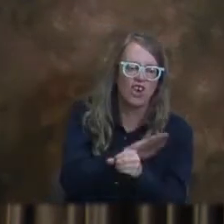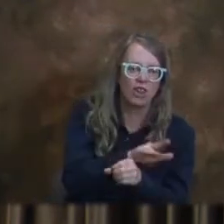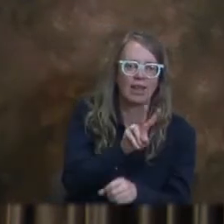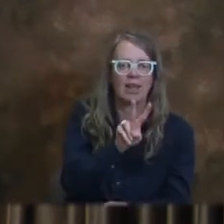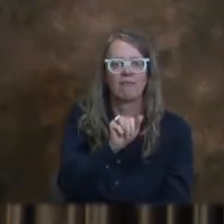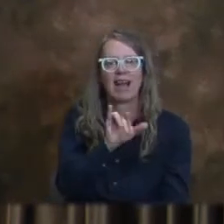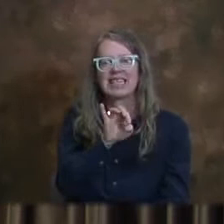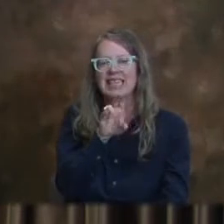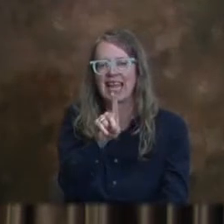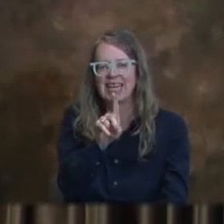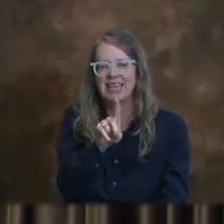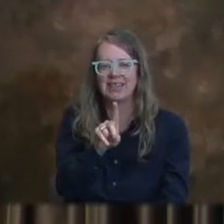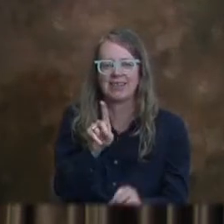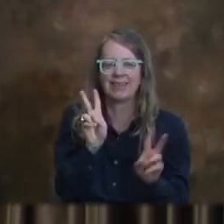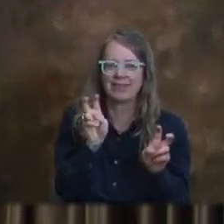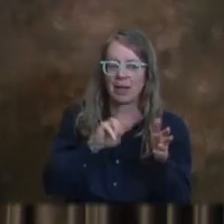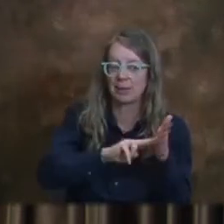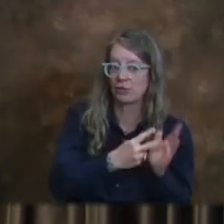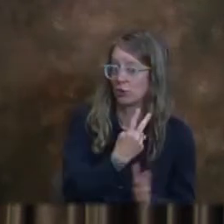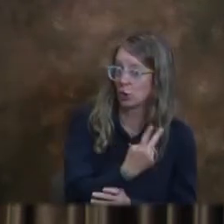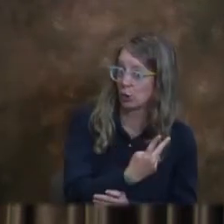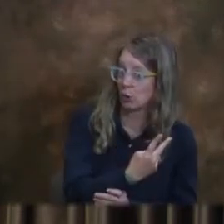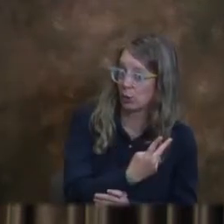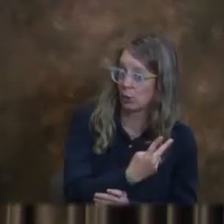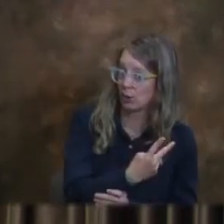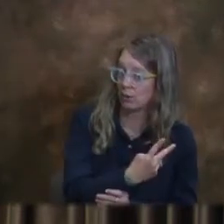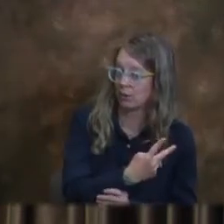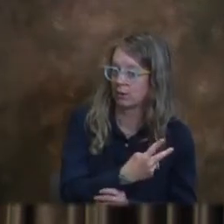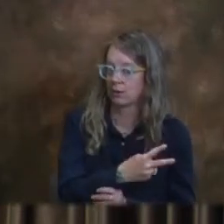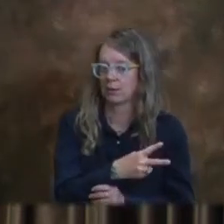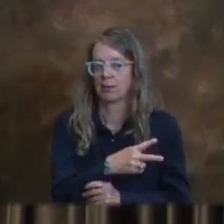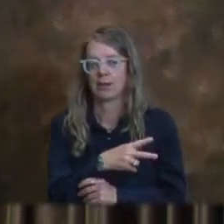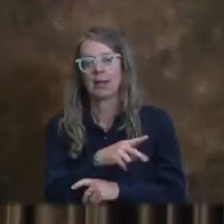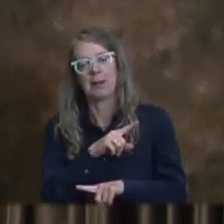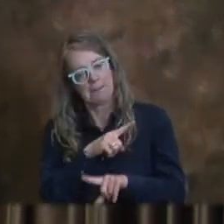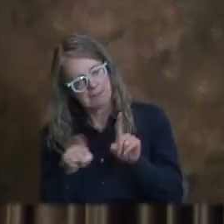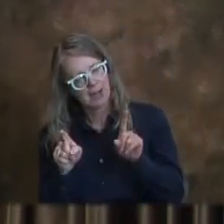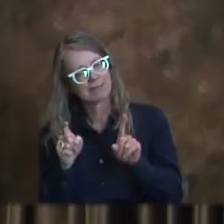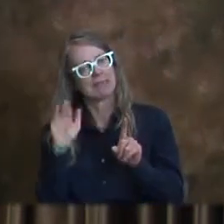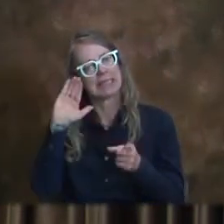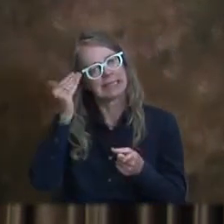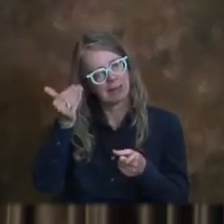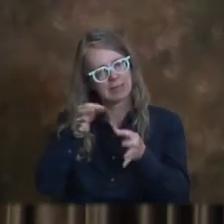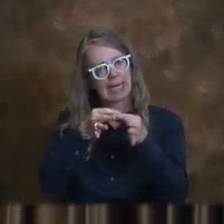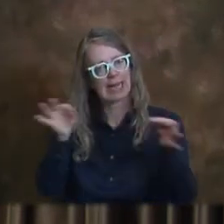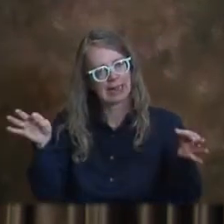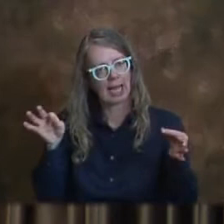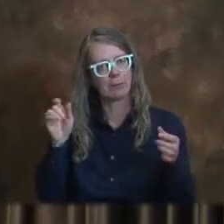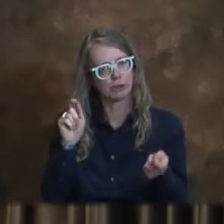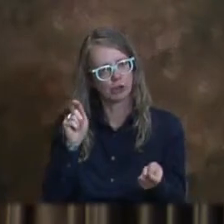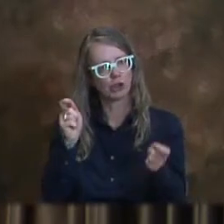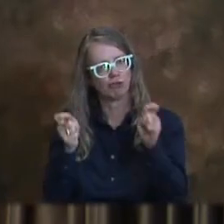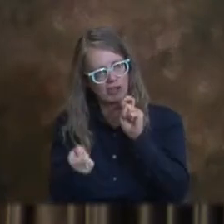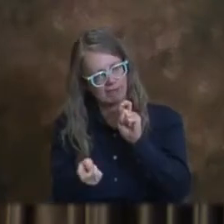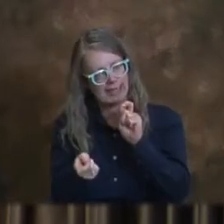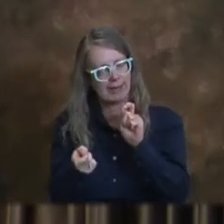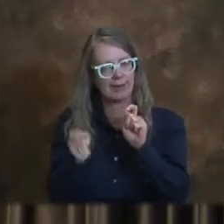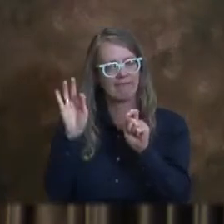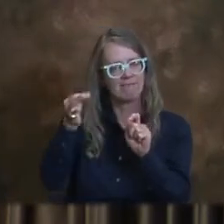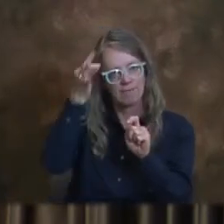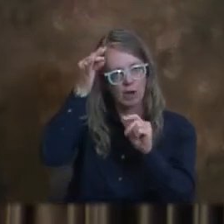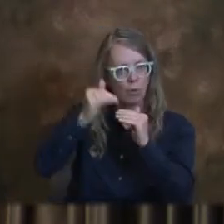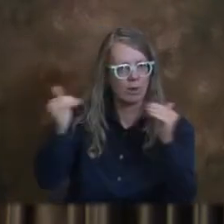is for the 2 series, although there has been a shift in that language, at least at the federal level with the CDC, that now